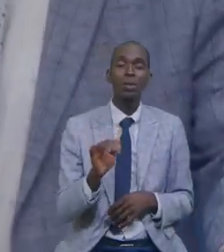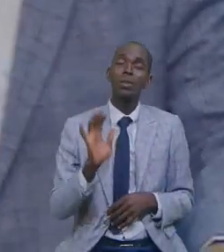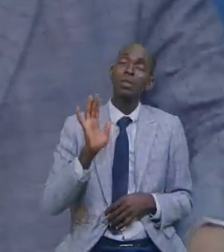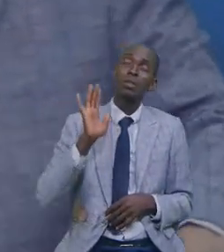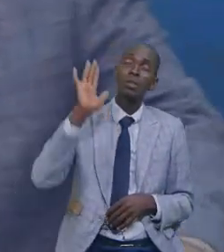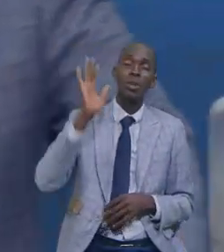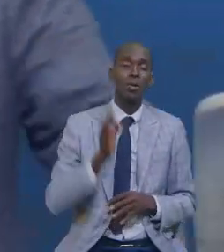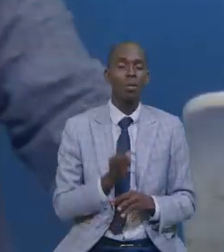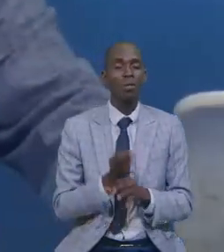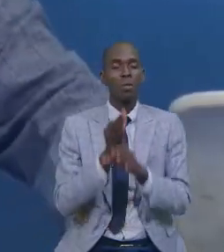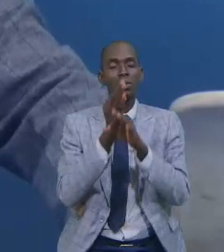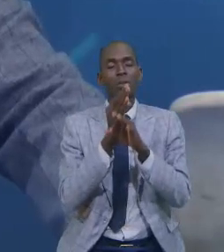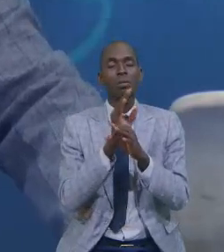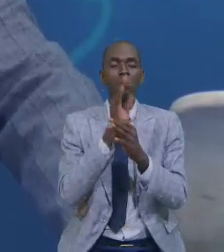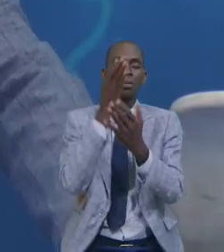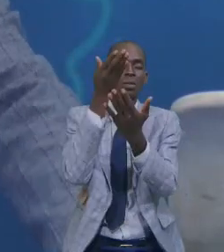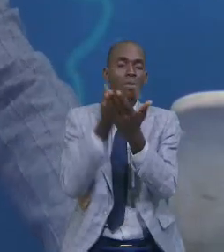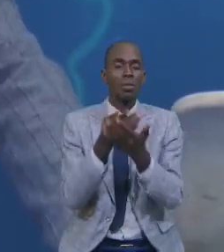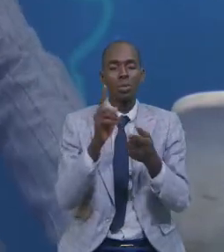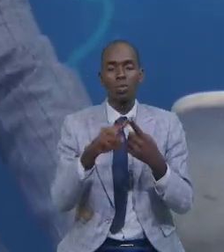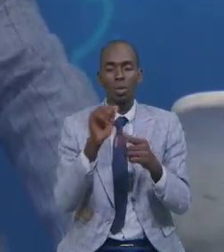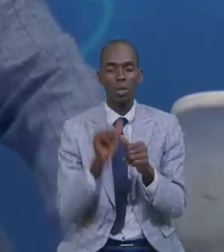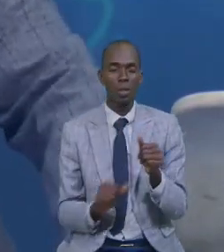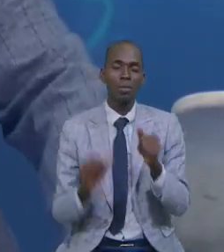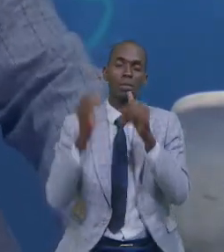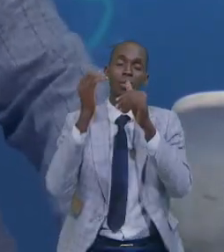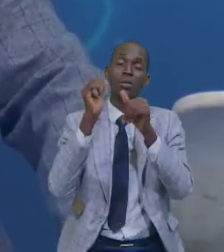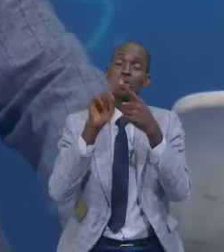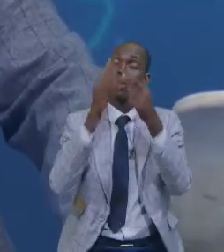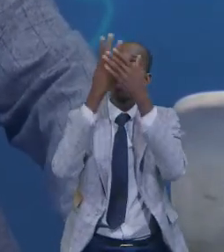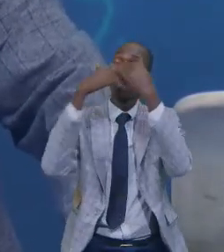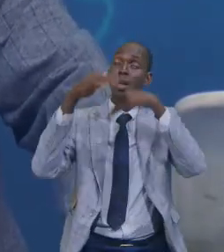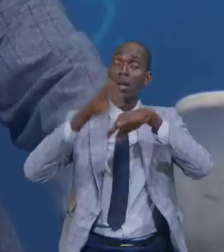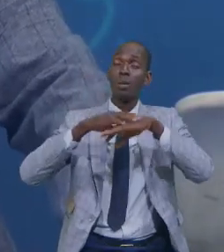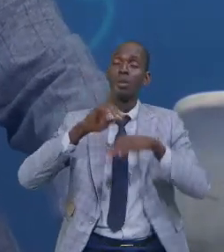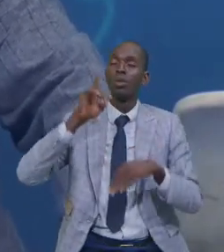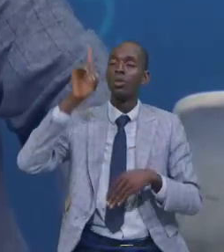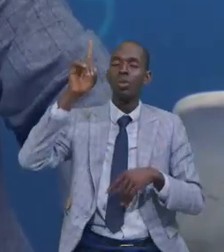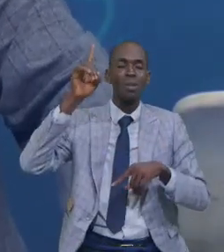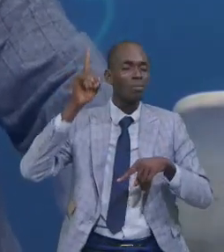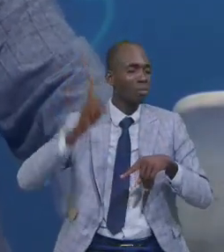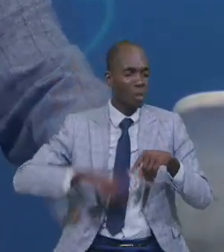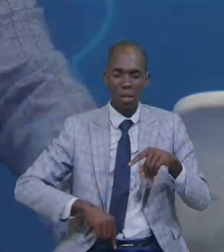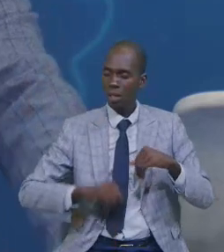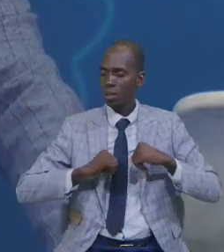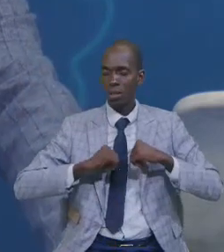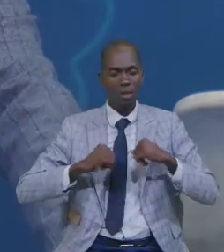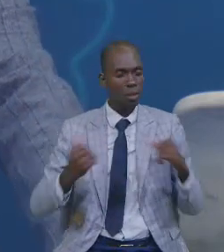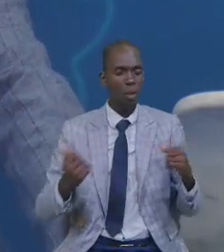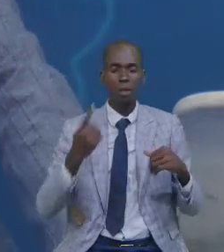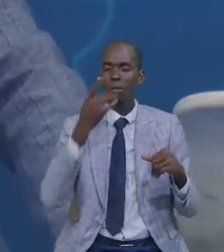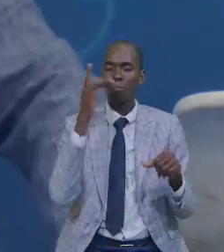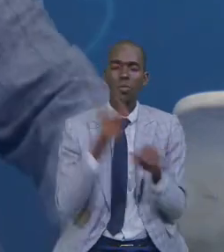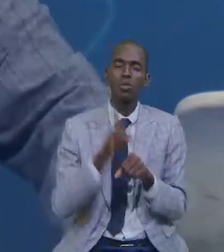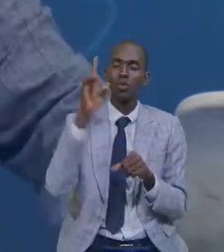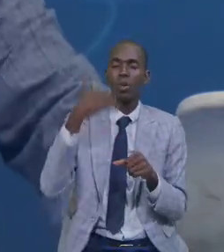faithfulness reaches unto heaven. You cannot deny the promise you have made. You